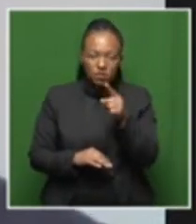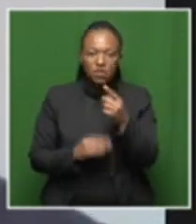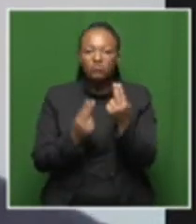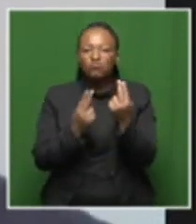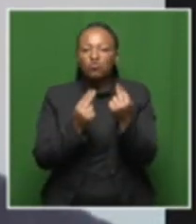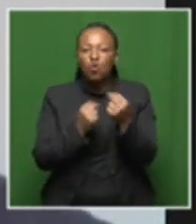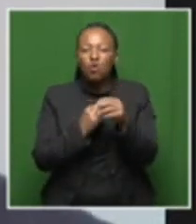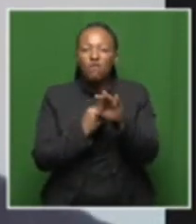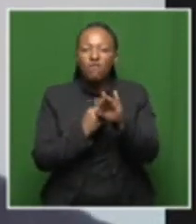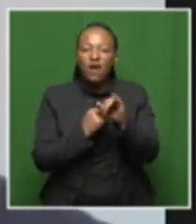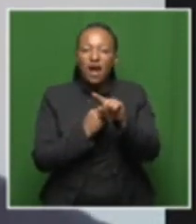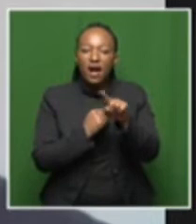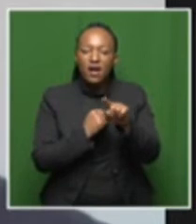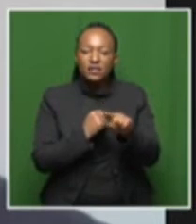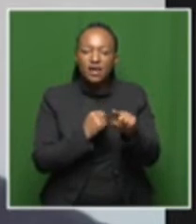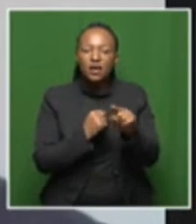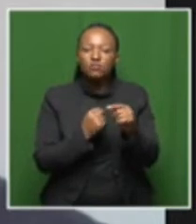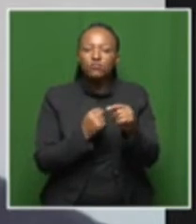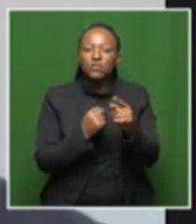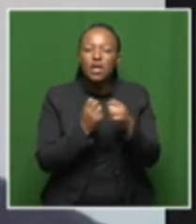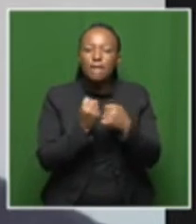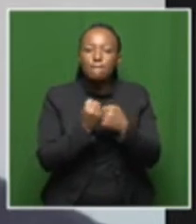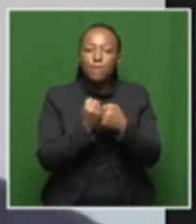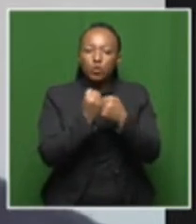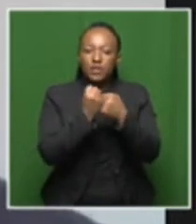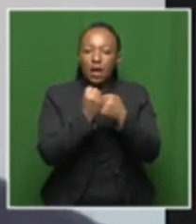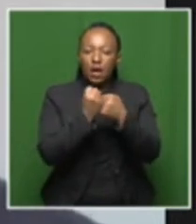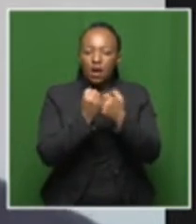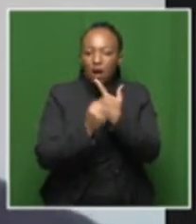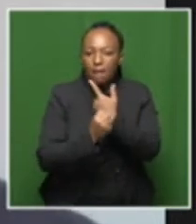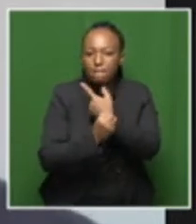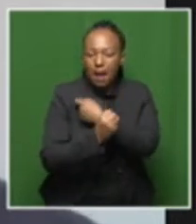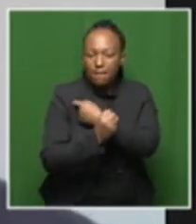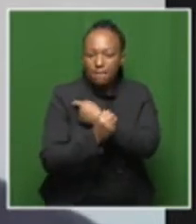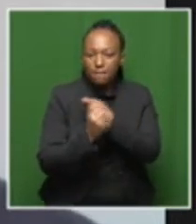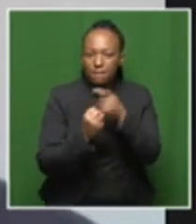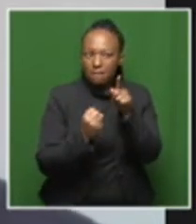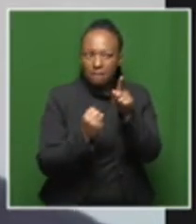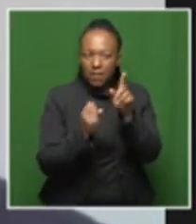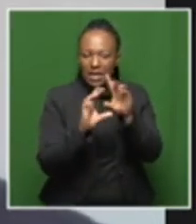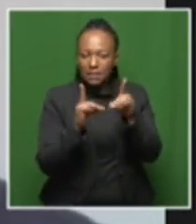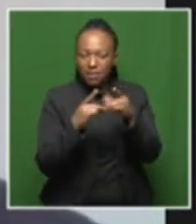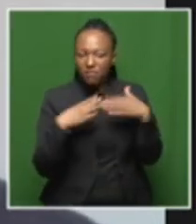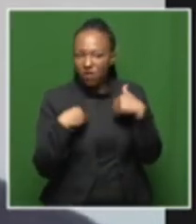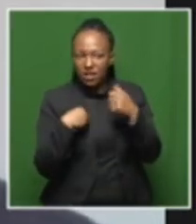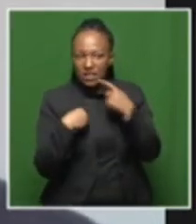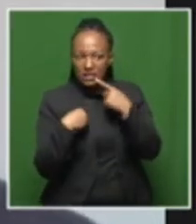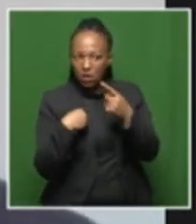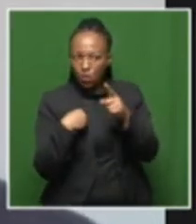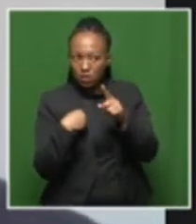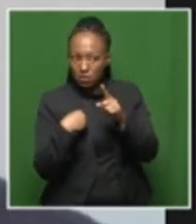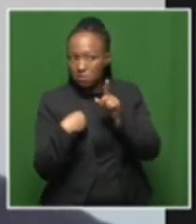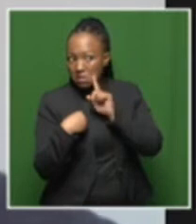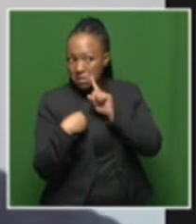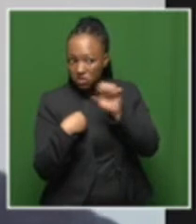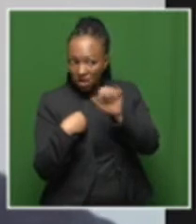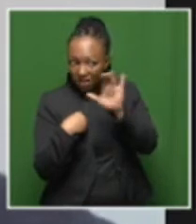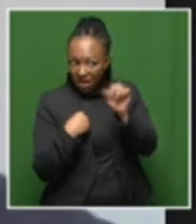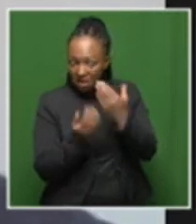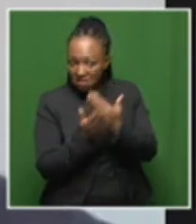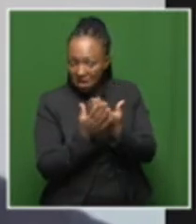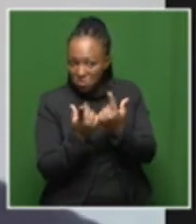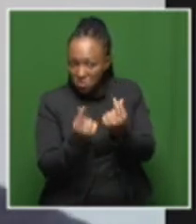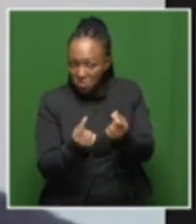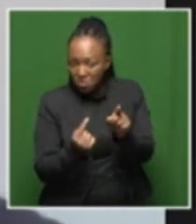been released about the booster shot. What's the national department's stance on this? Is it something South Africa will be looking into? Can